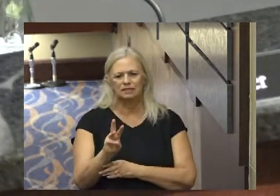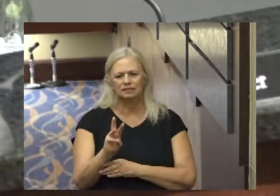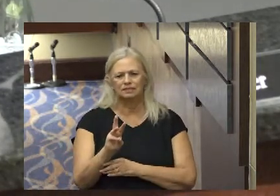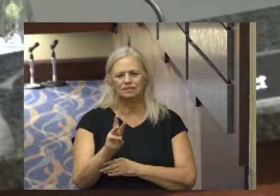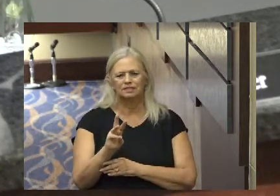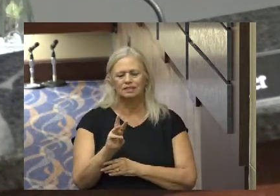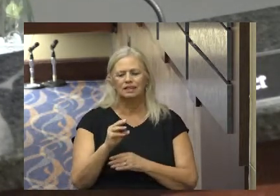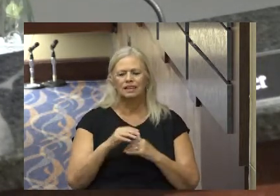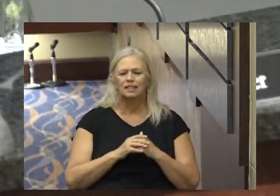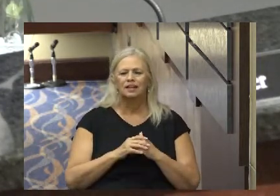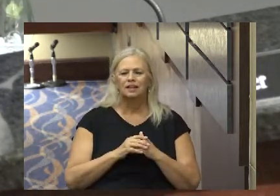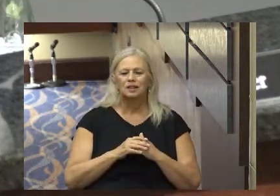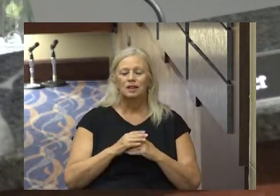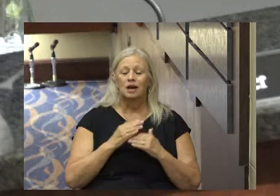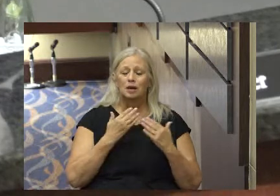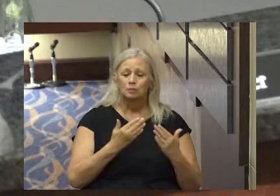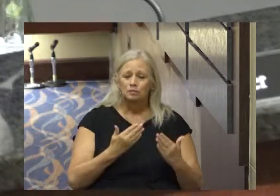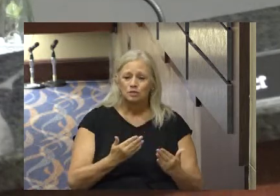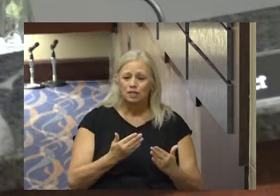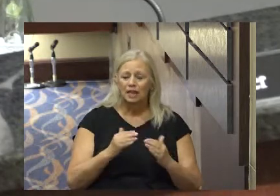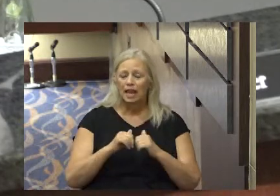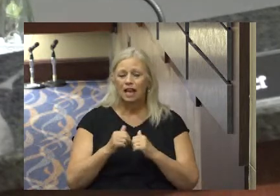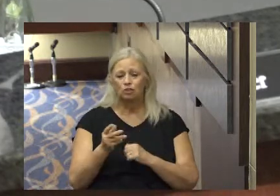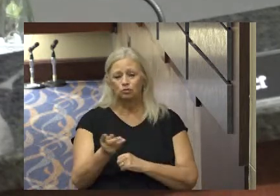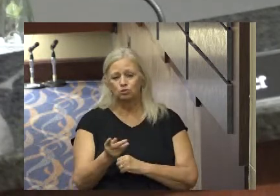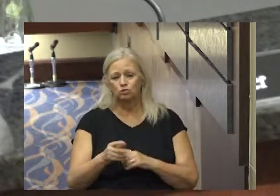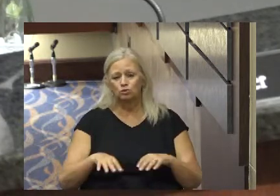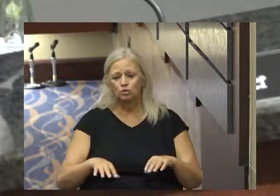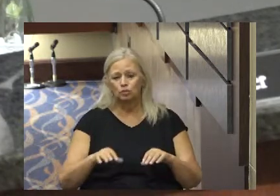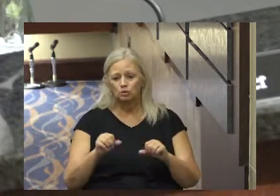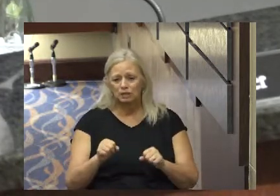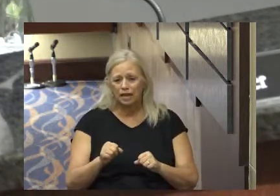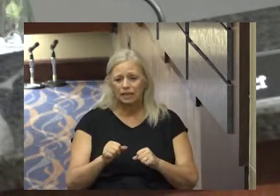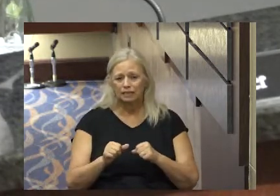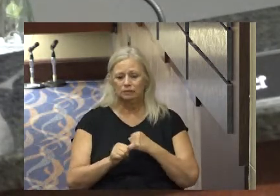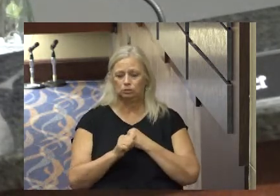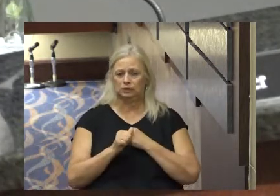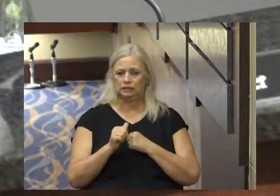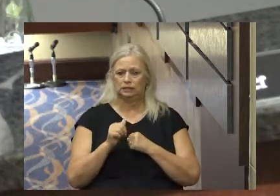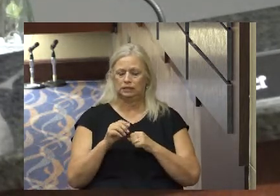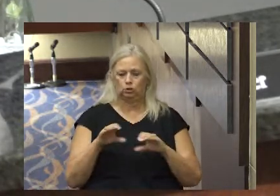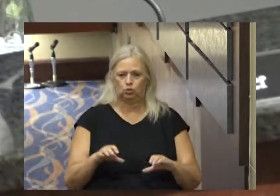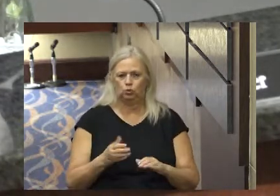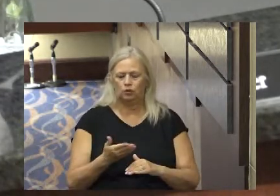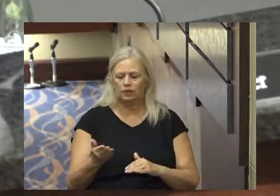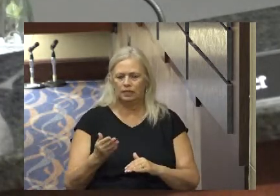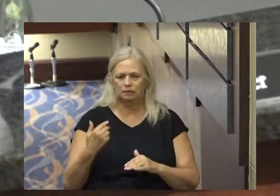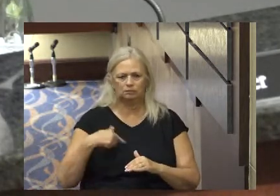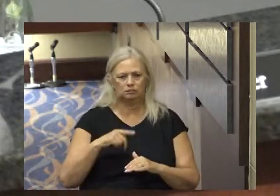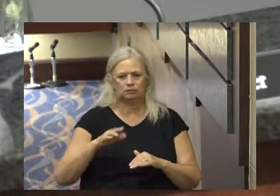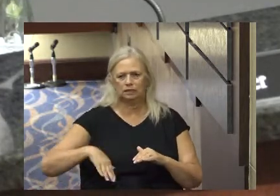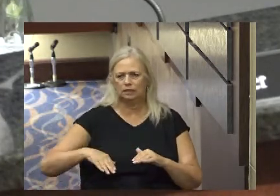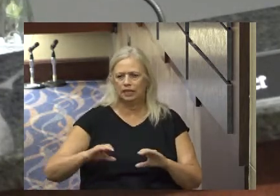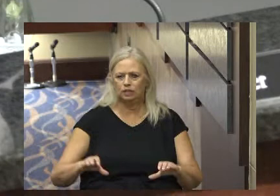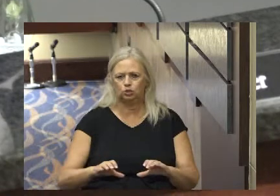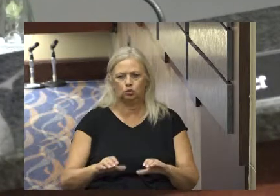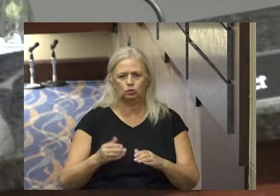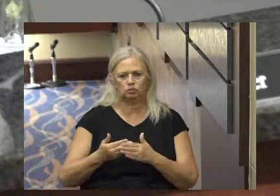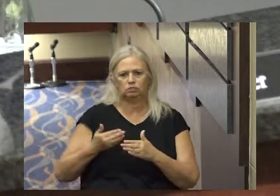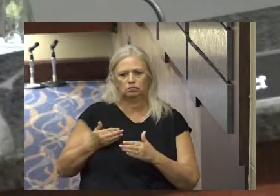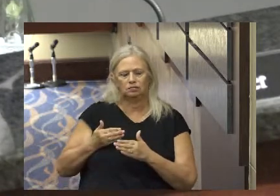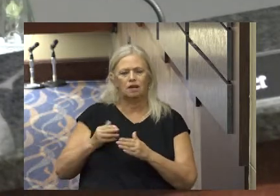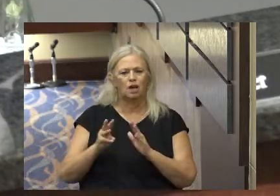I appreciate the way that you both take risk and are willing to do things that we haven't done before in Waco, but that the risks you take